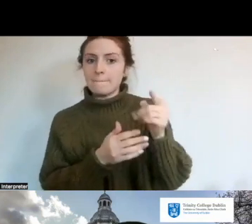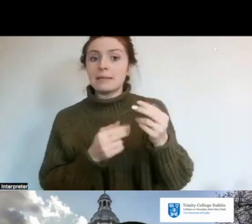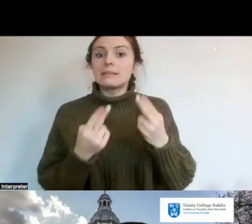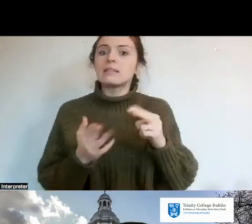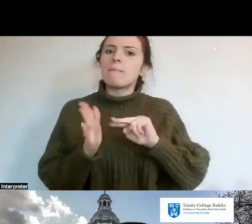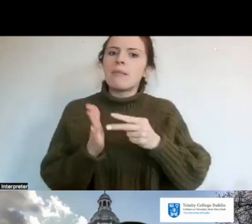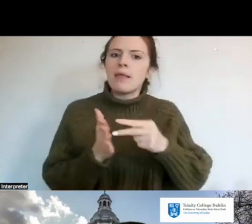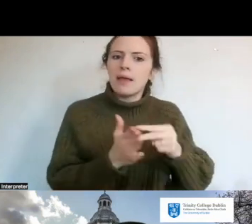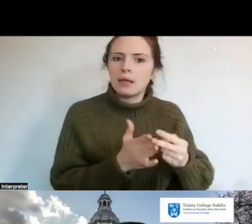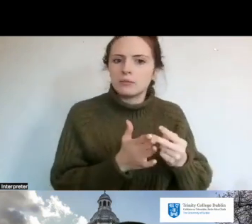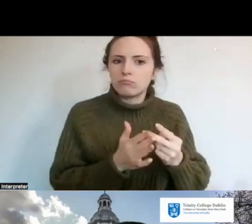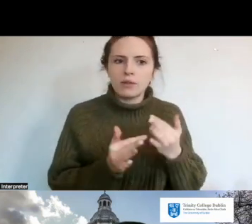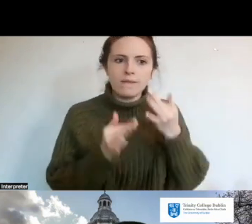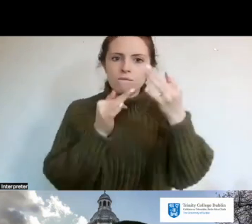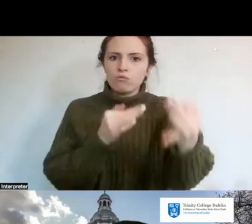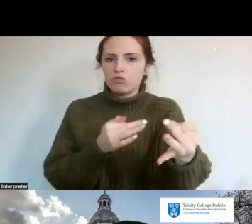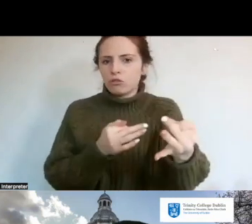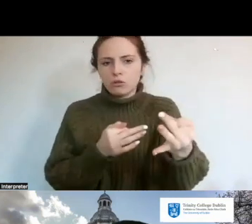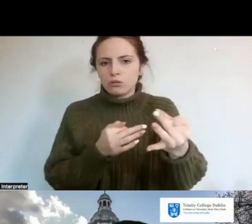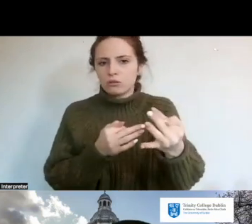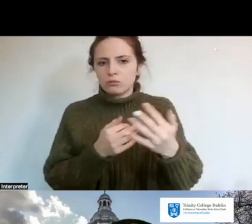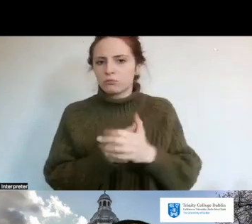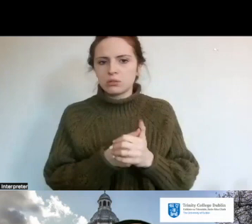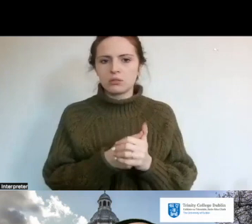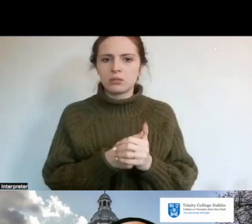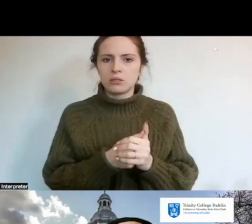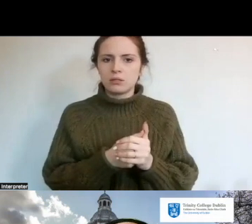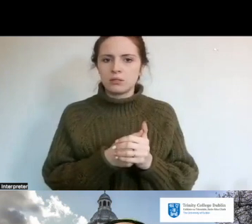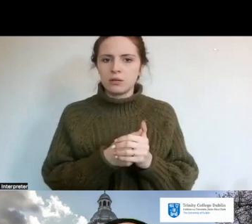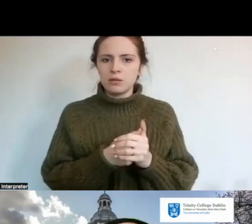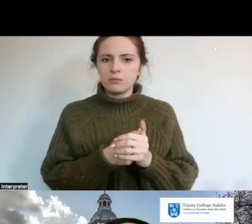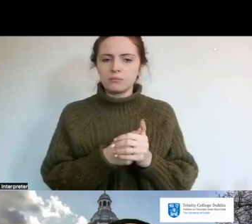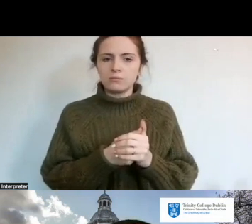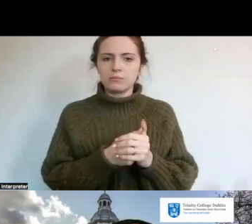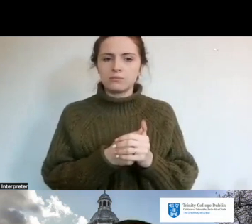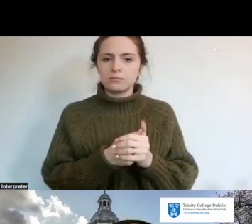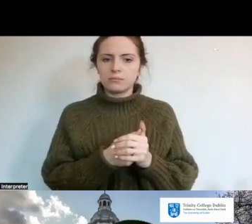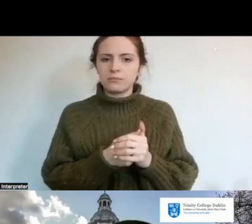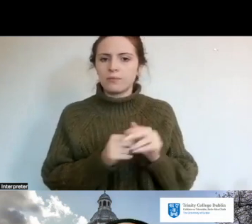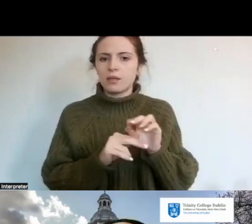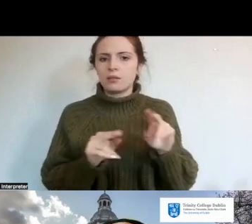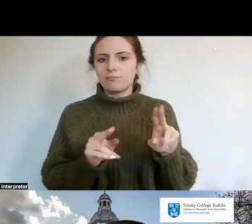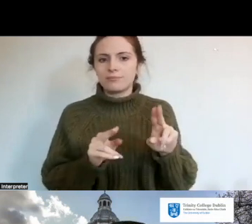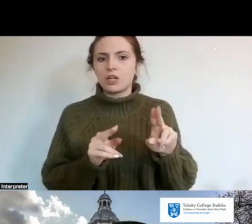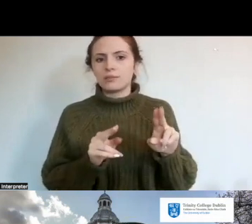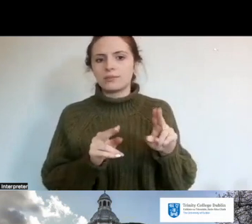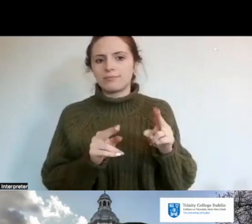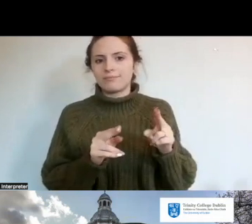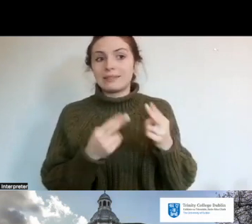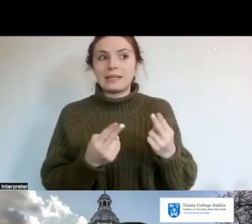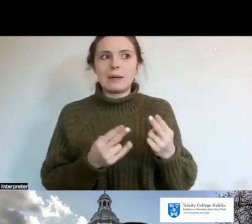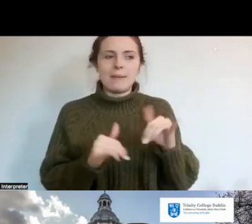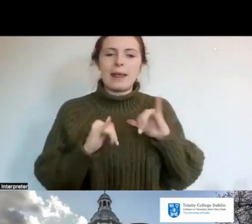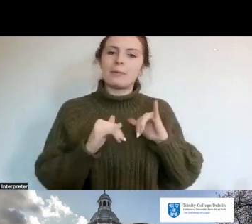is looking forward. It's not retrospective. It's not dealing with things that happen as they happen. It's planning in